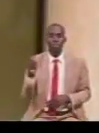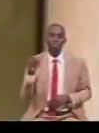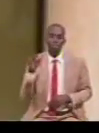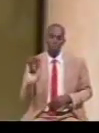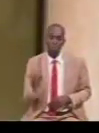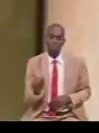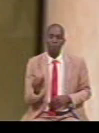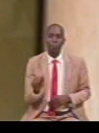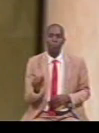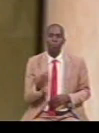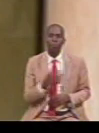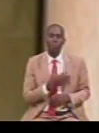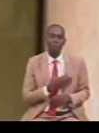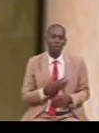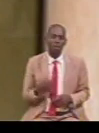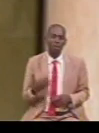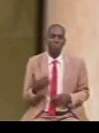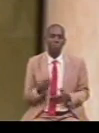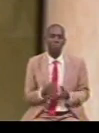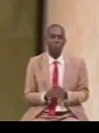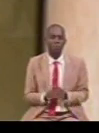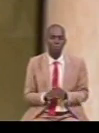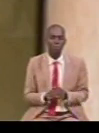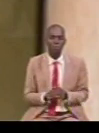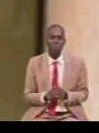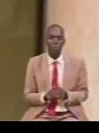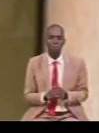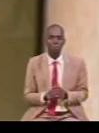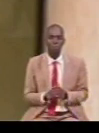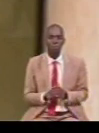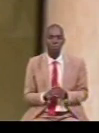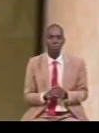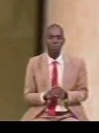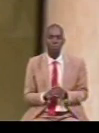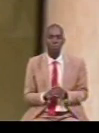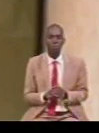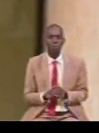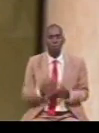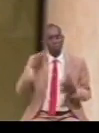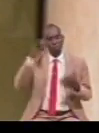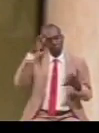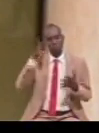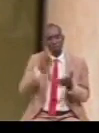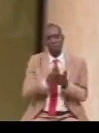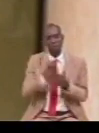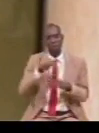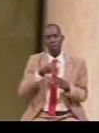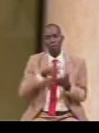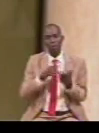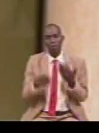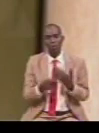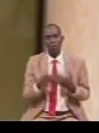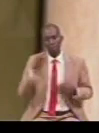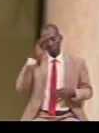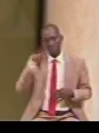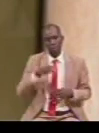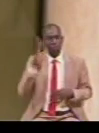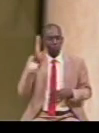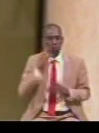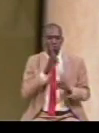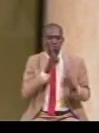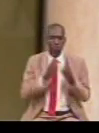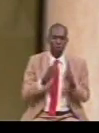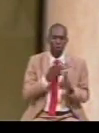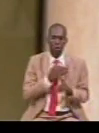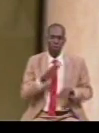6 days. Hoping he will have the ability to speak and walk well. But we waited without any sign.